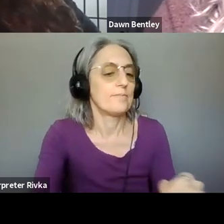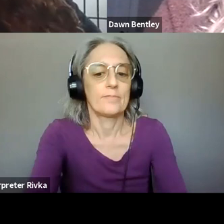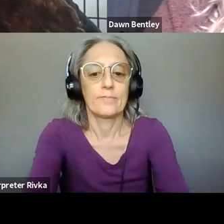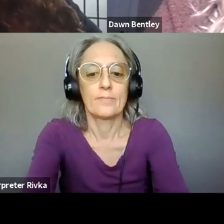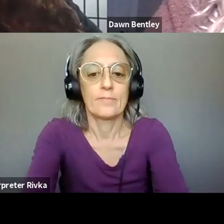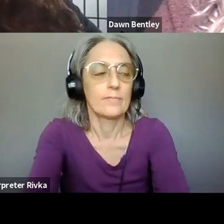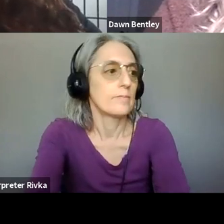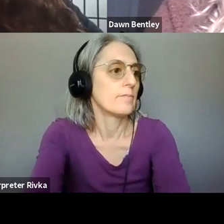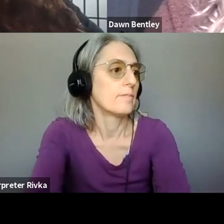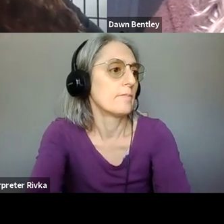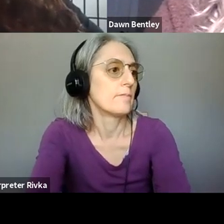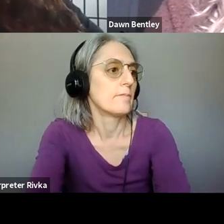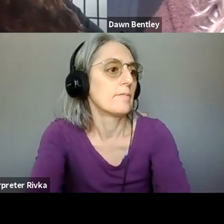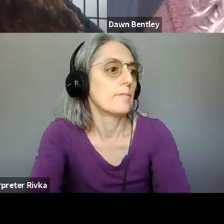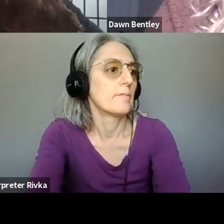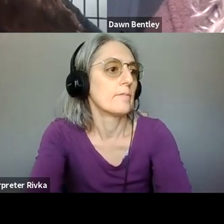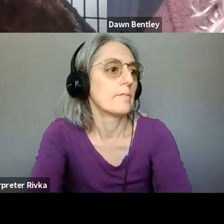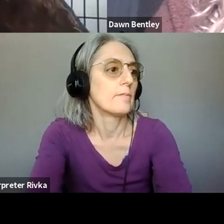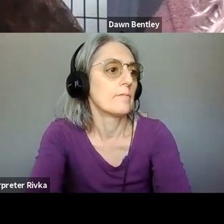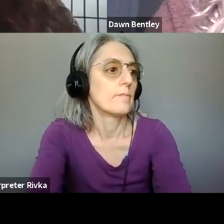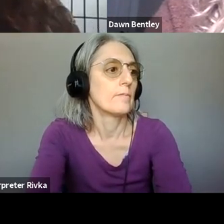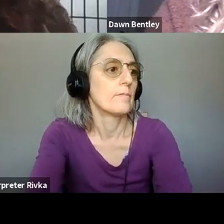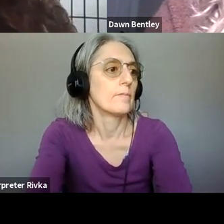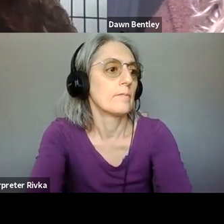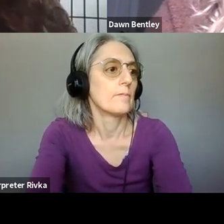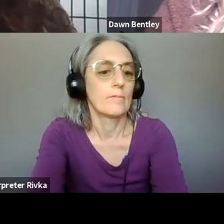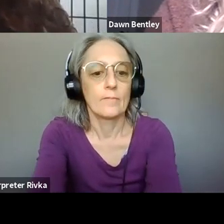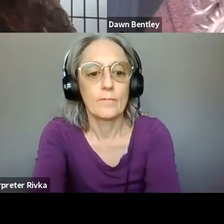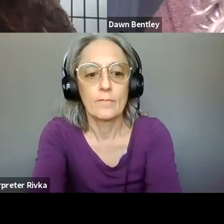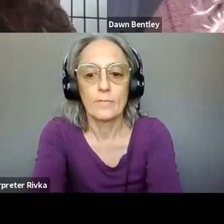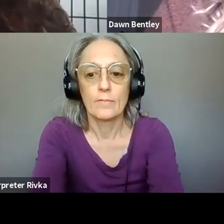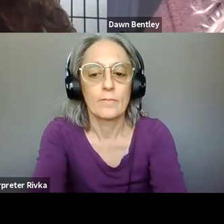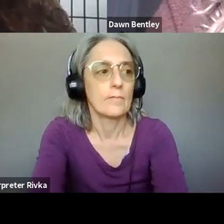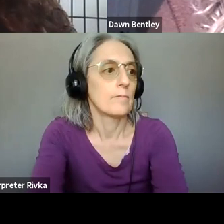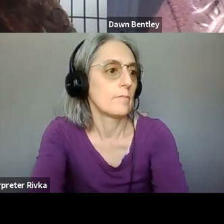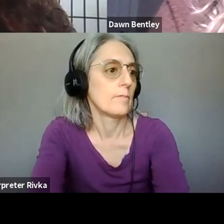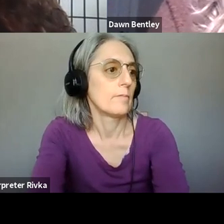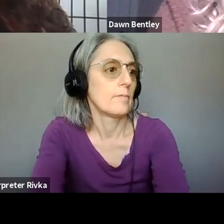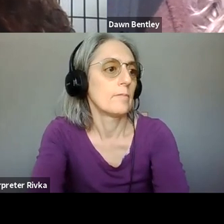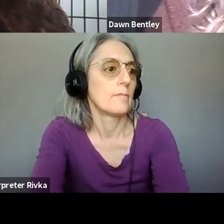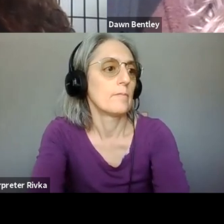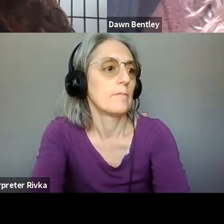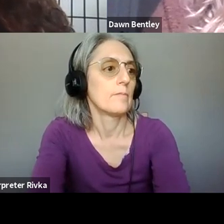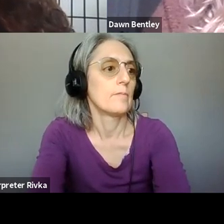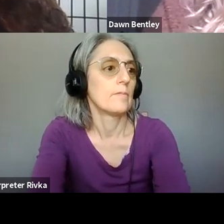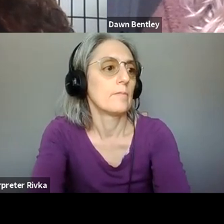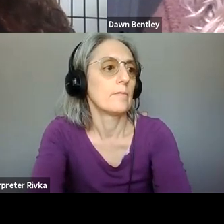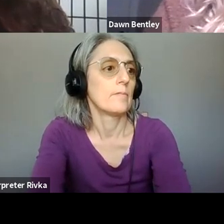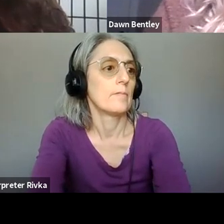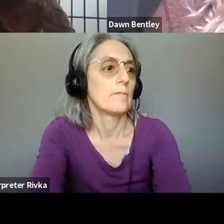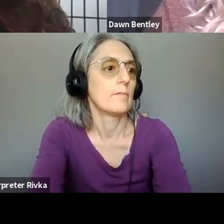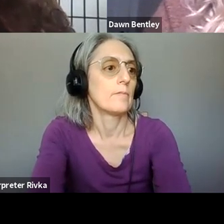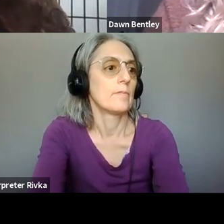behalf of the court, that if you're trying to terminate a guardianship, it's almost the same as it is when you're establishing a guardianship. We're going to